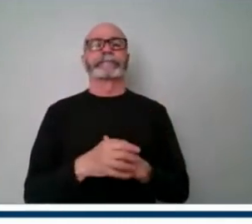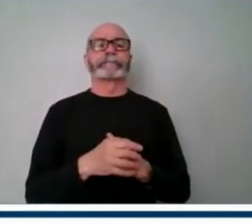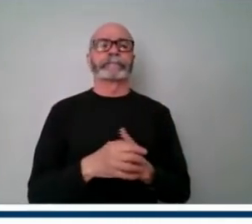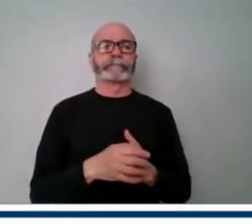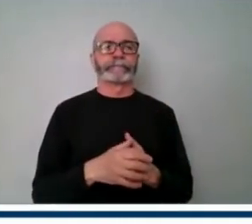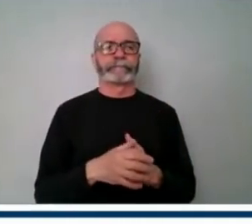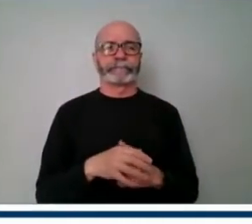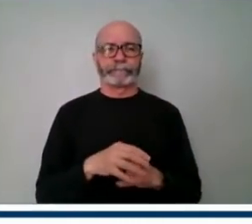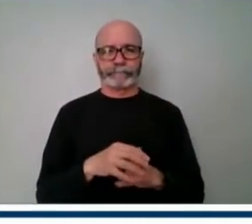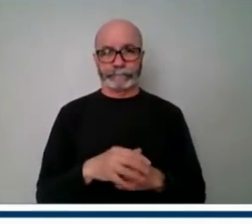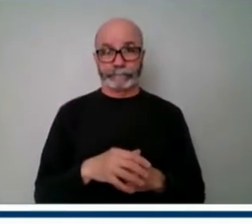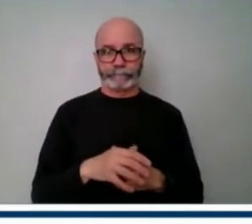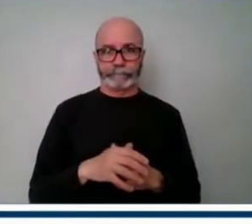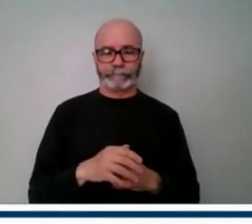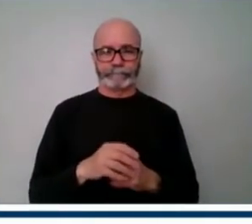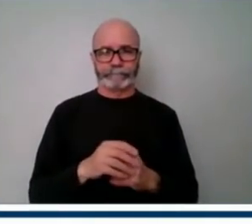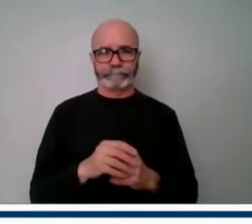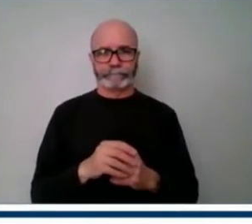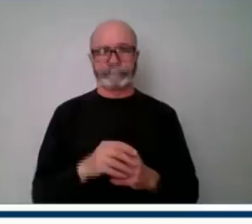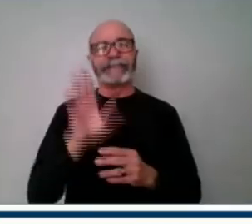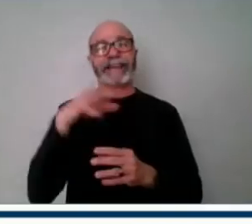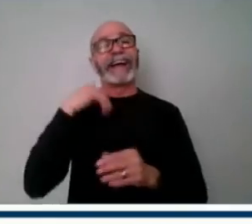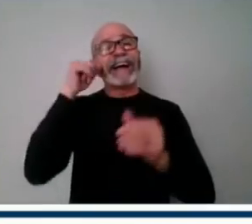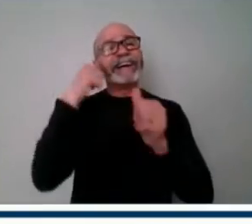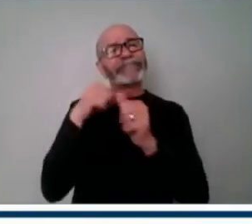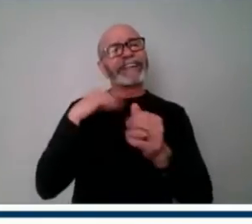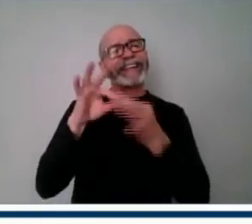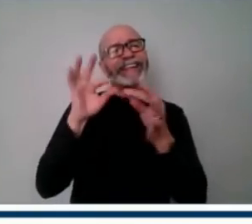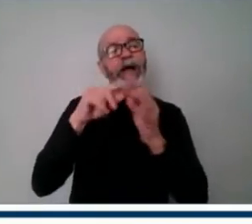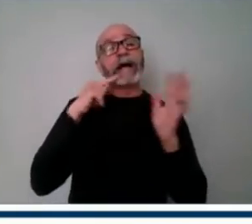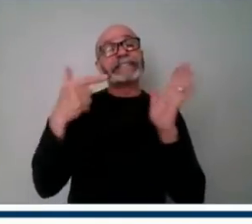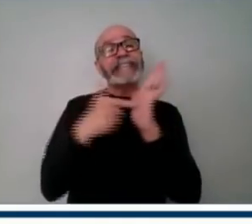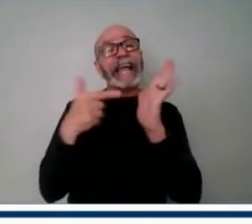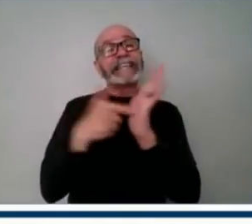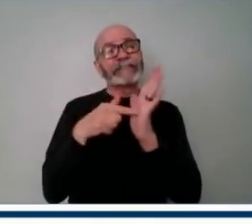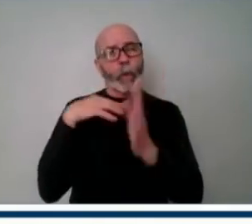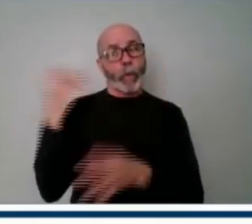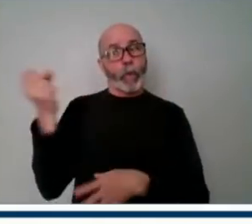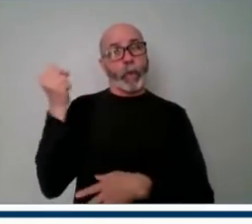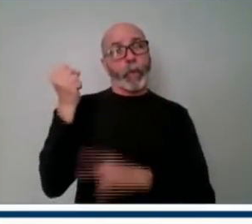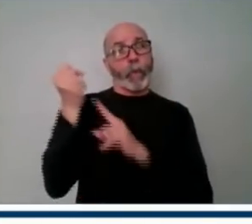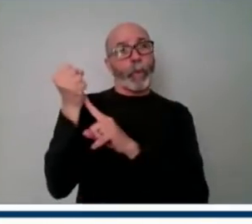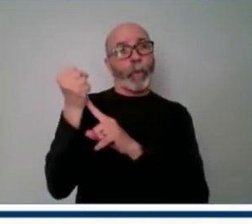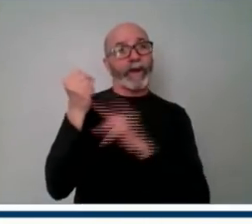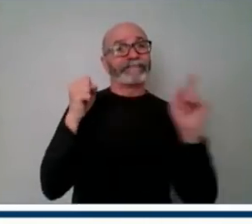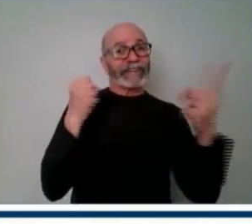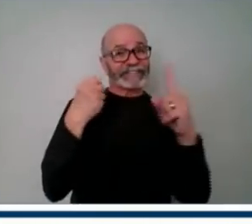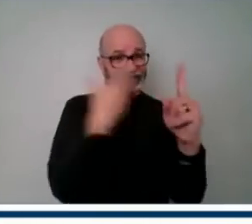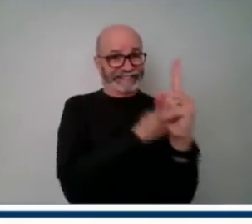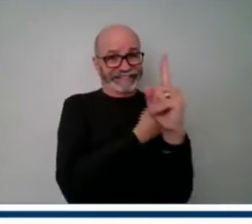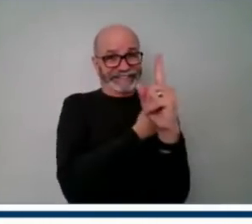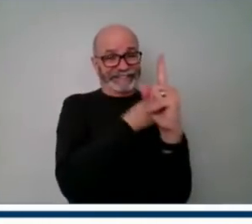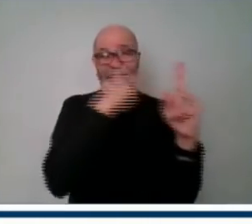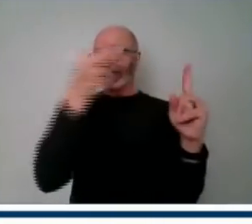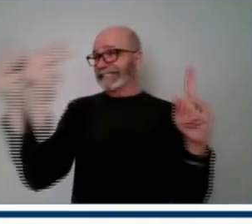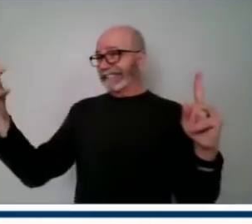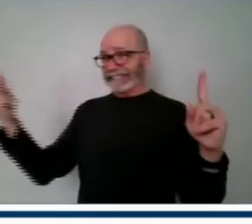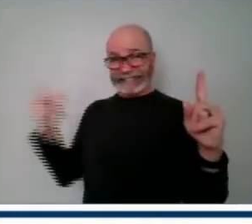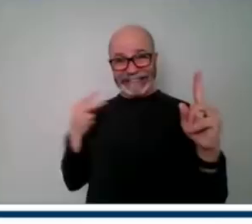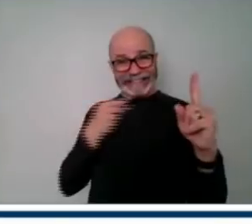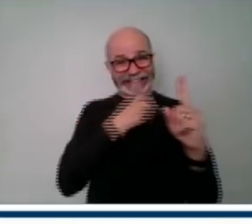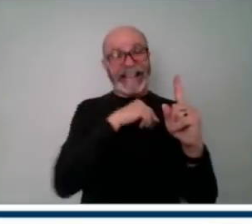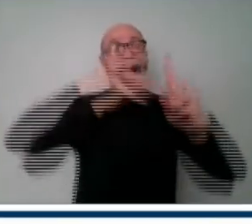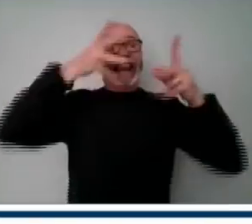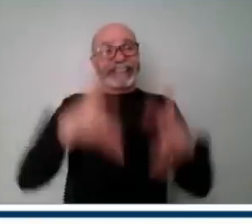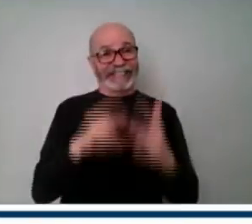holding back the second dose now to being able to use all our vaccine for first dose, we've been saying that would put us on a trajectory for getting everybody immunized by